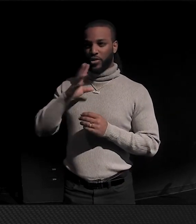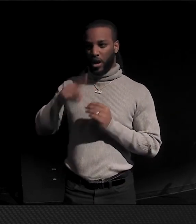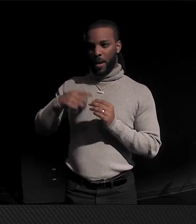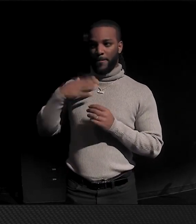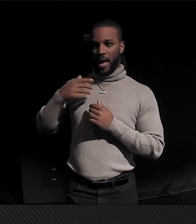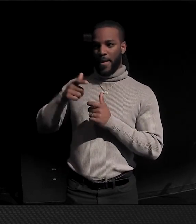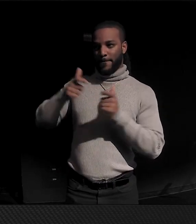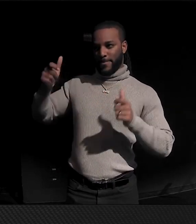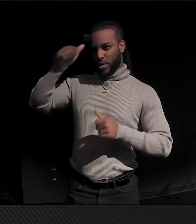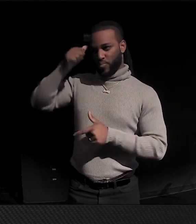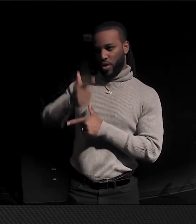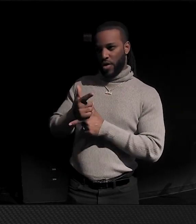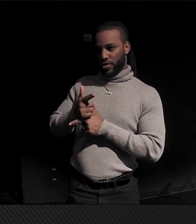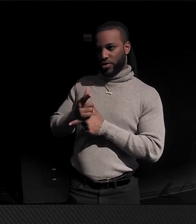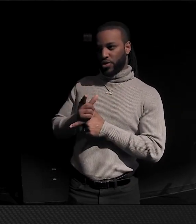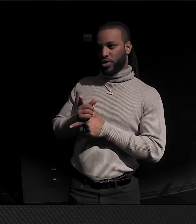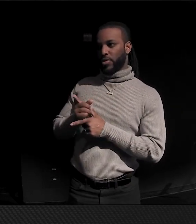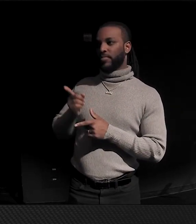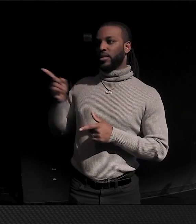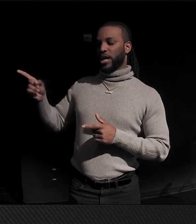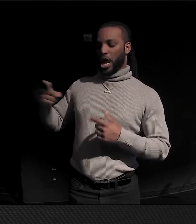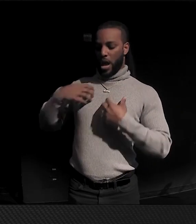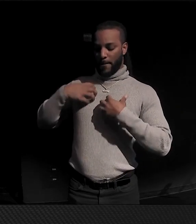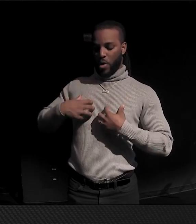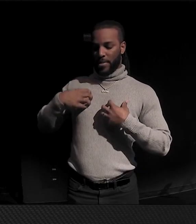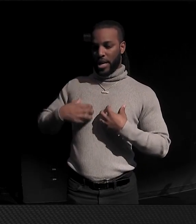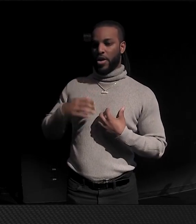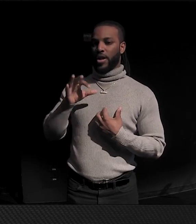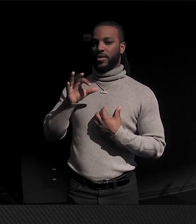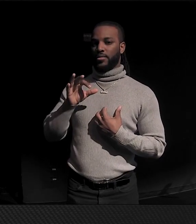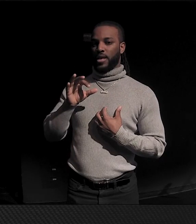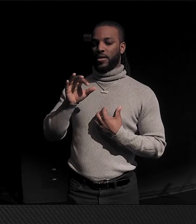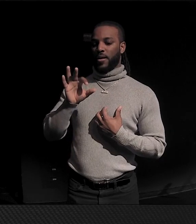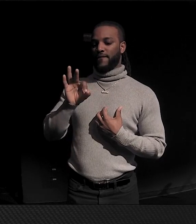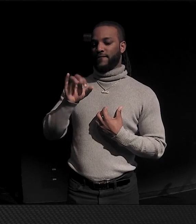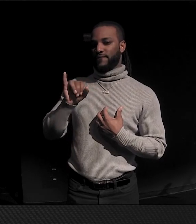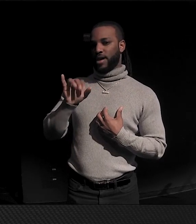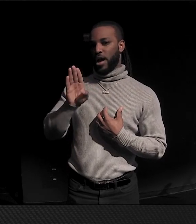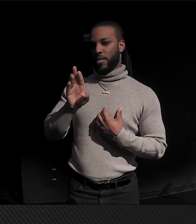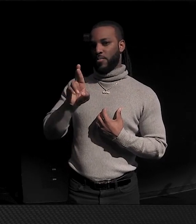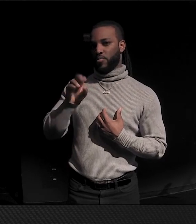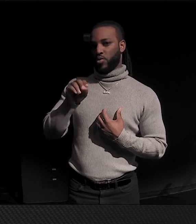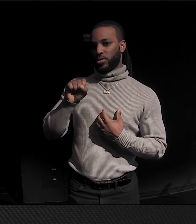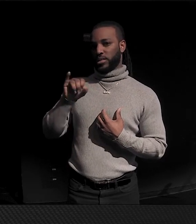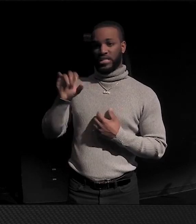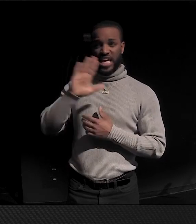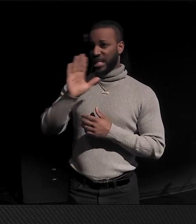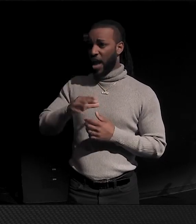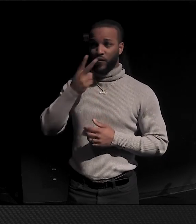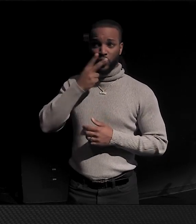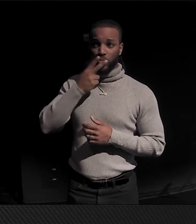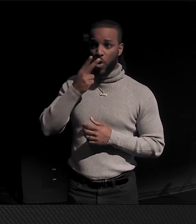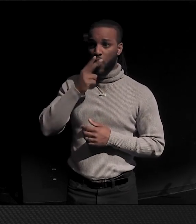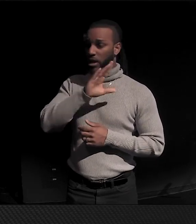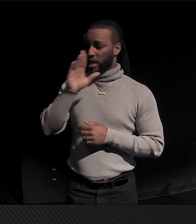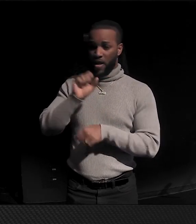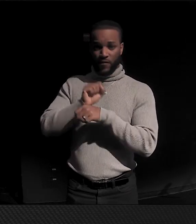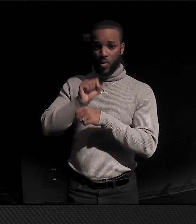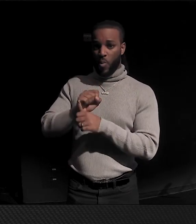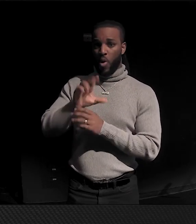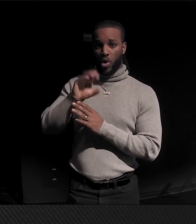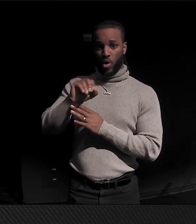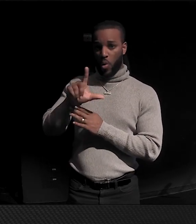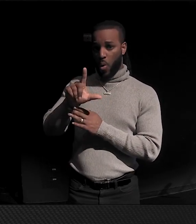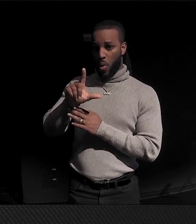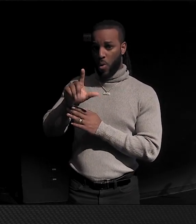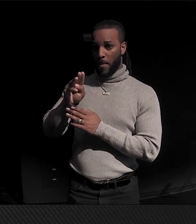world, had pulmonary fibrosis. He had never smoked a day in his life, had never worked in a coal mine, and that's how you typically get pulmonary fibrosis, the